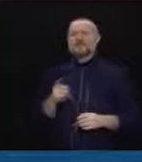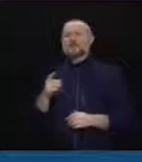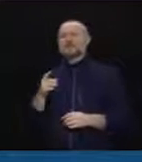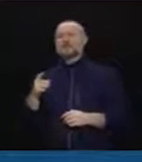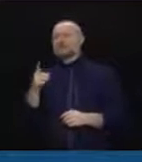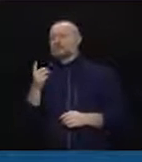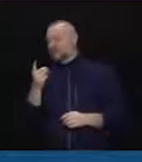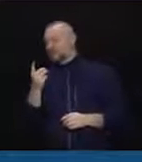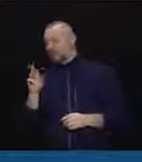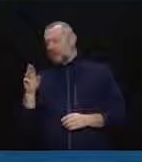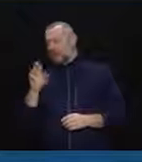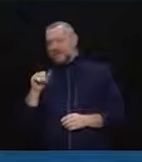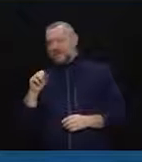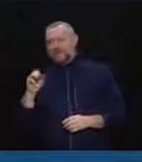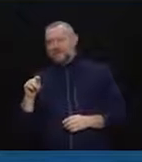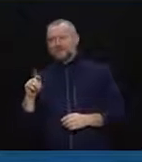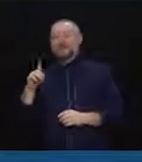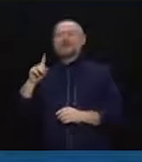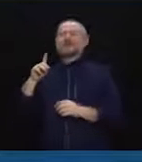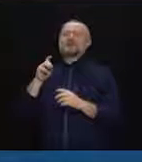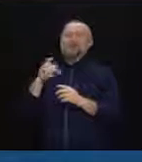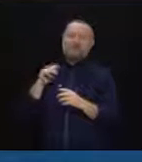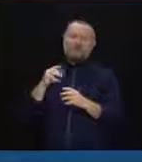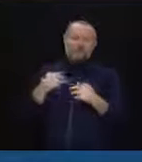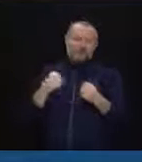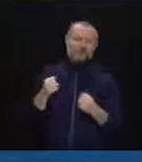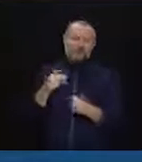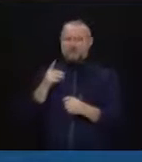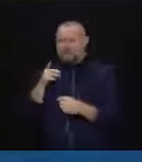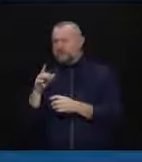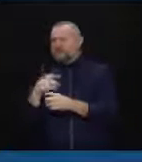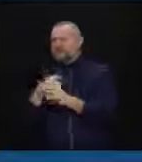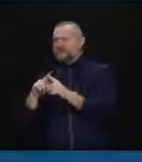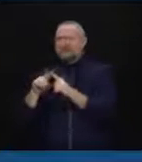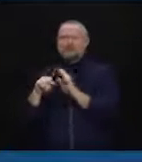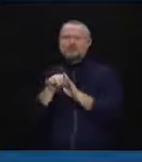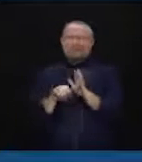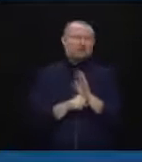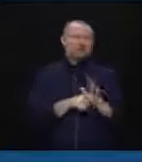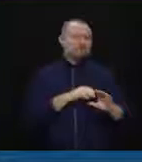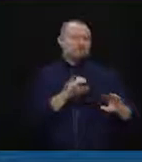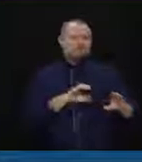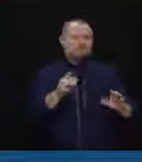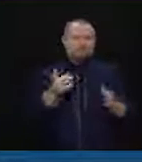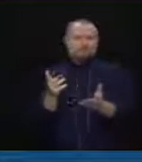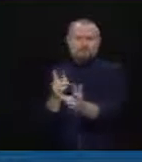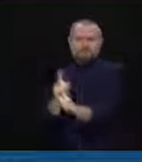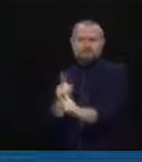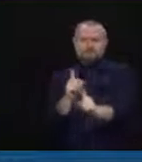with other national leaders in our neighboring states. Talk to elected officials, talk to labor leaders.